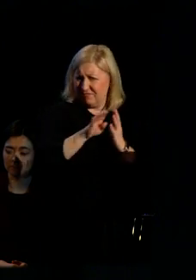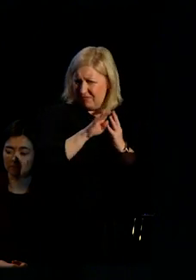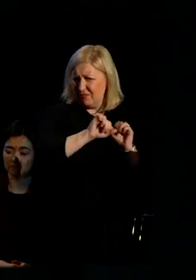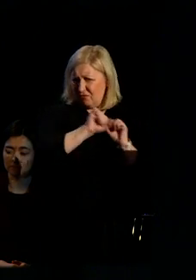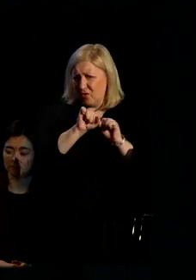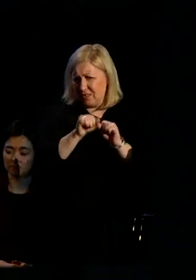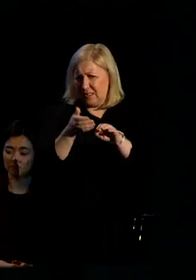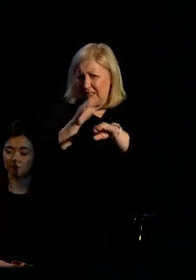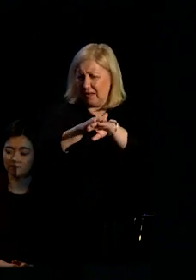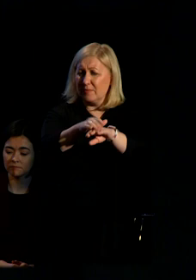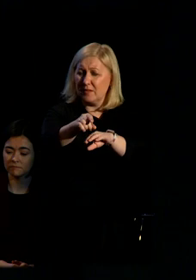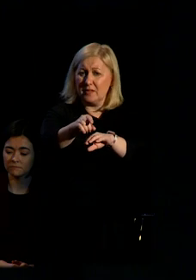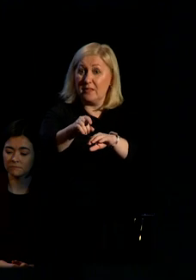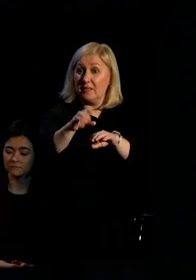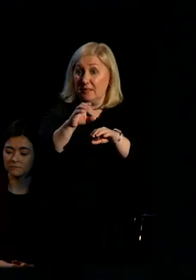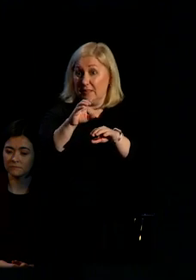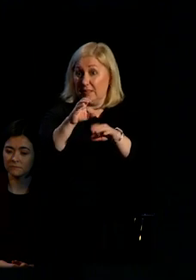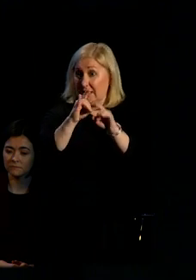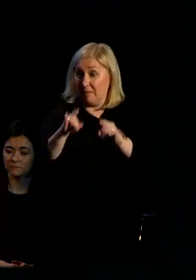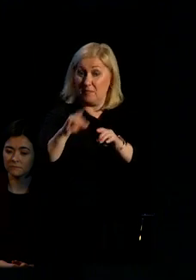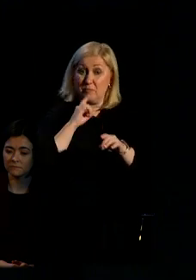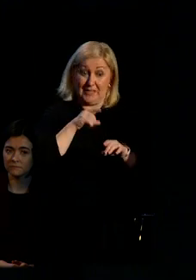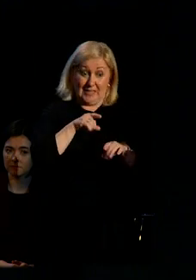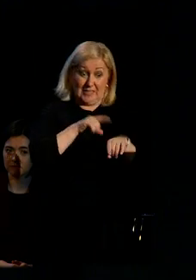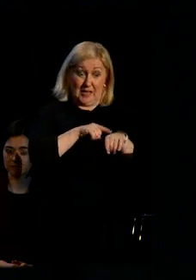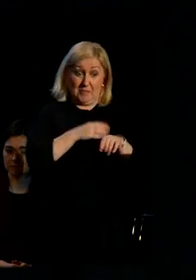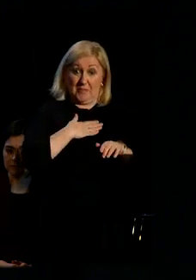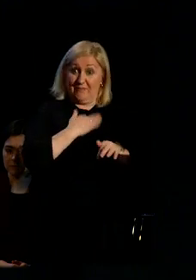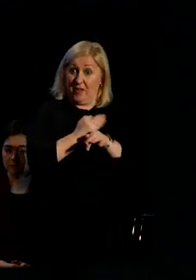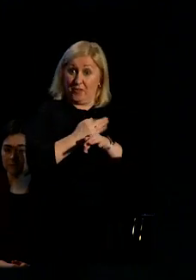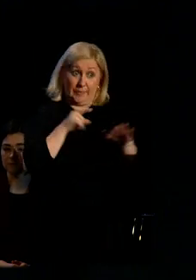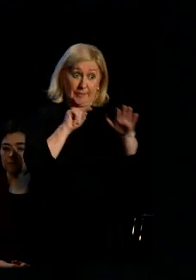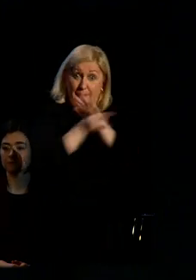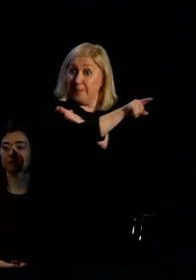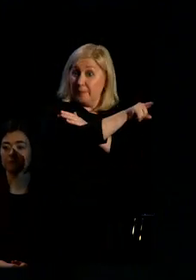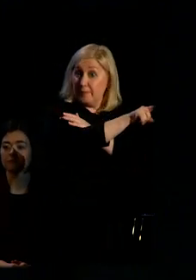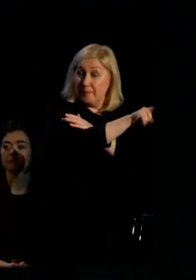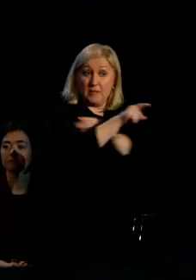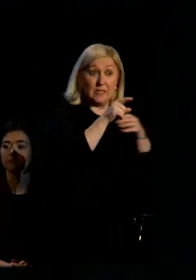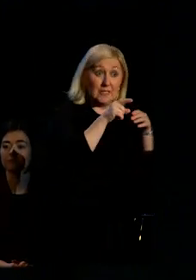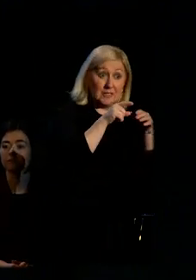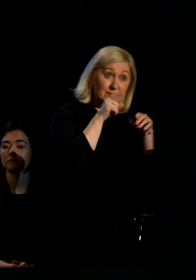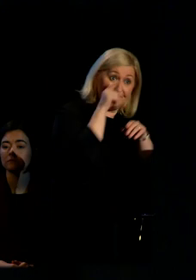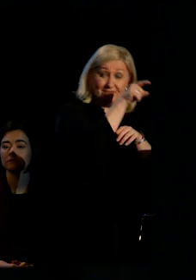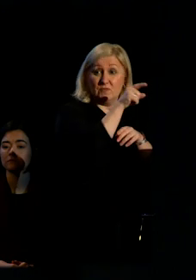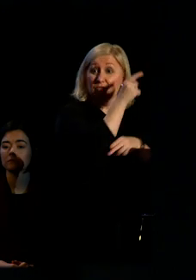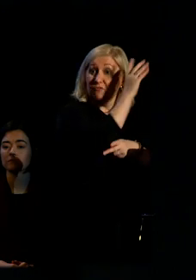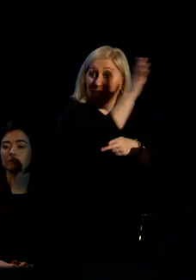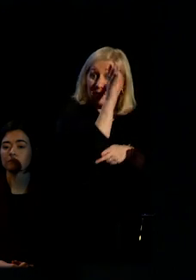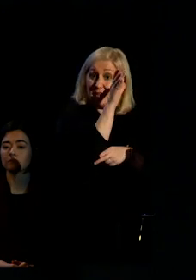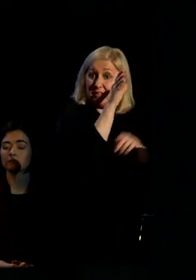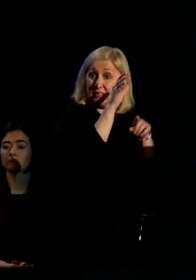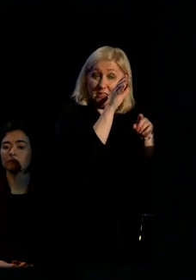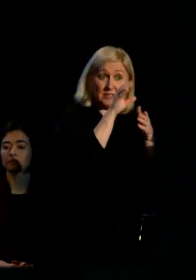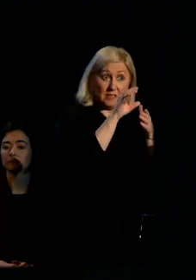nearby forest, becoming permanently separated from his family. It was no longer safe for him